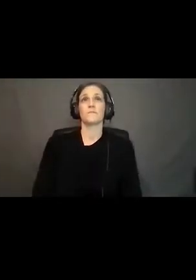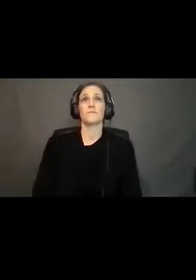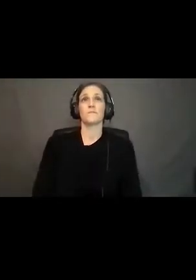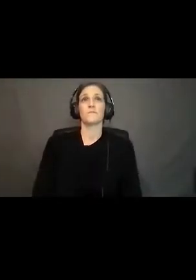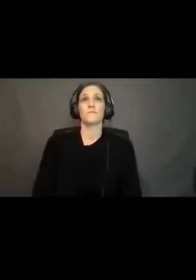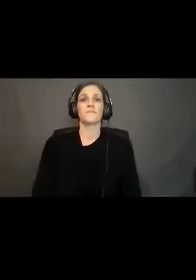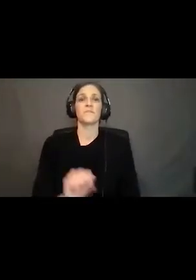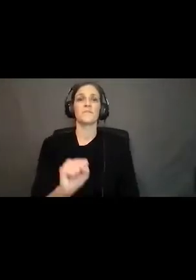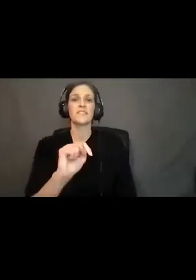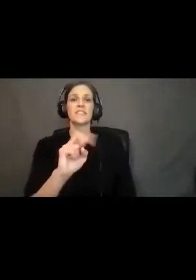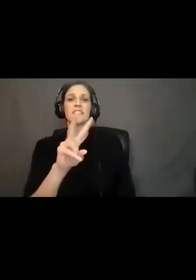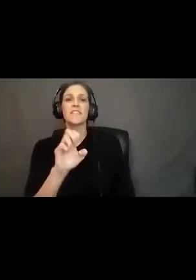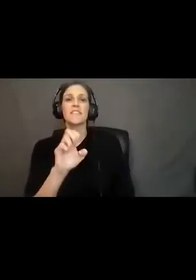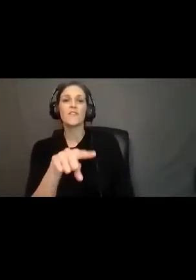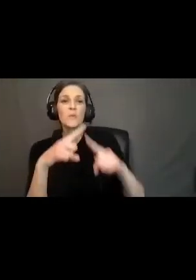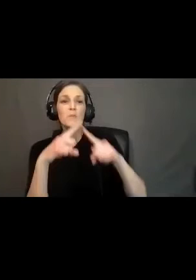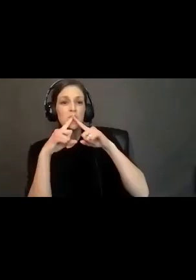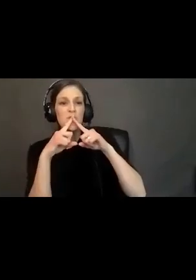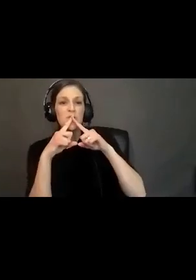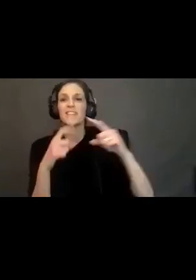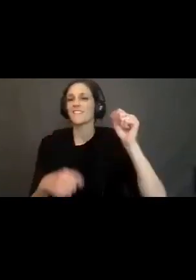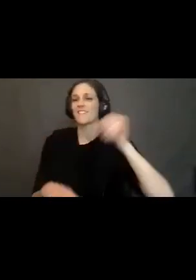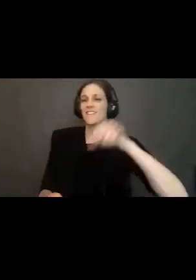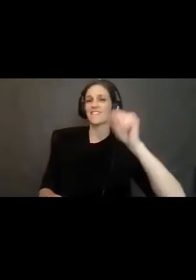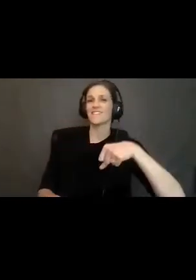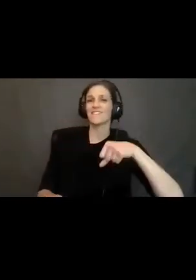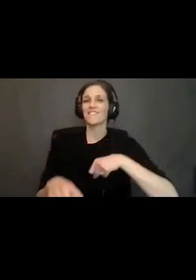Steve, you're muted. Steve, yes.